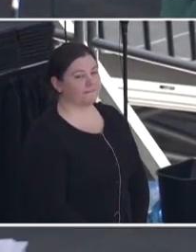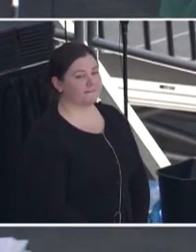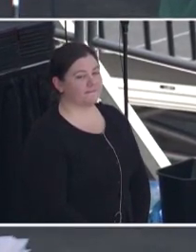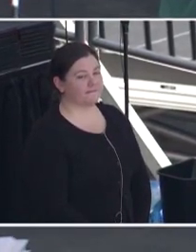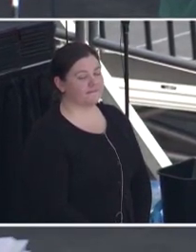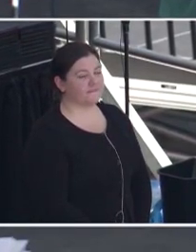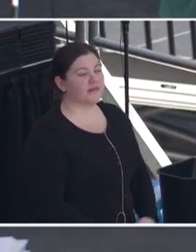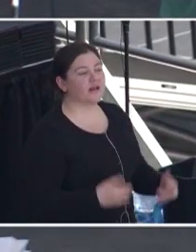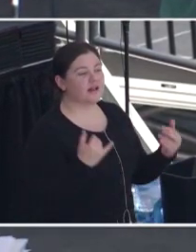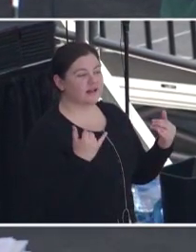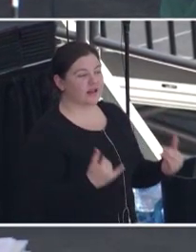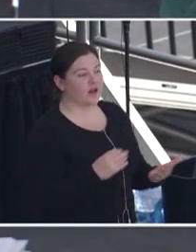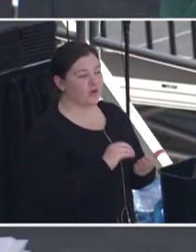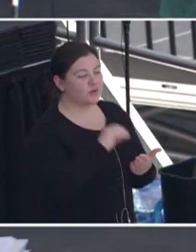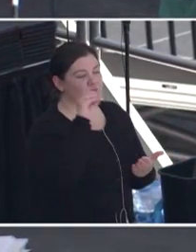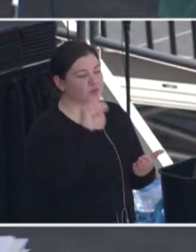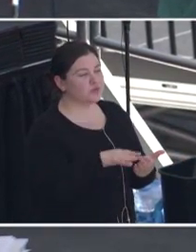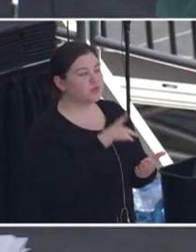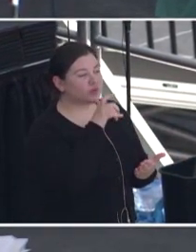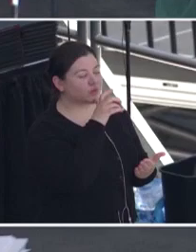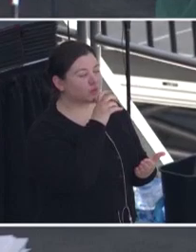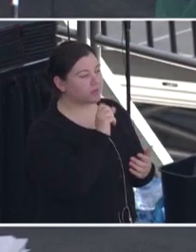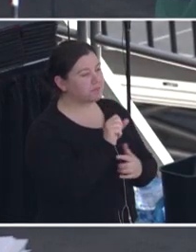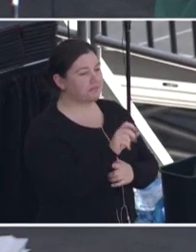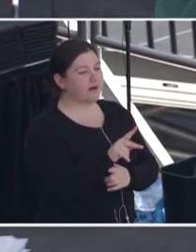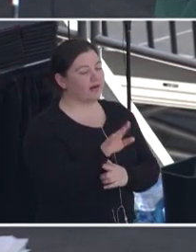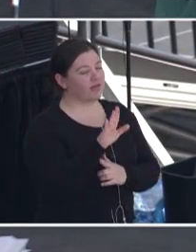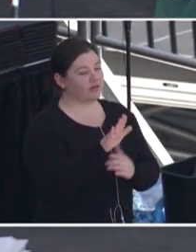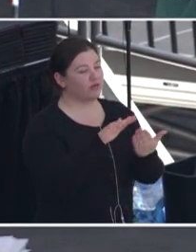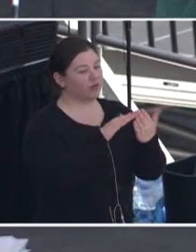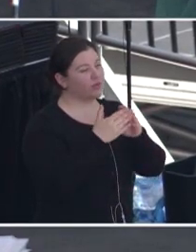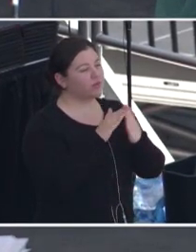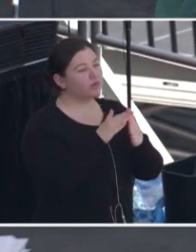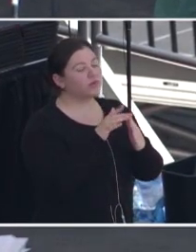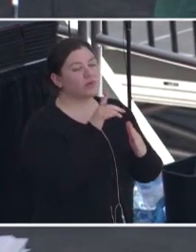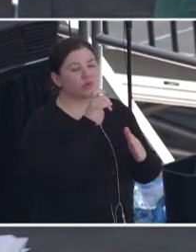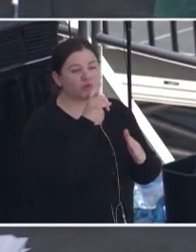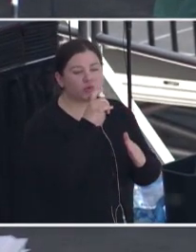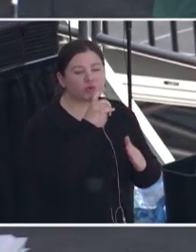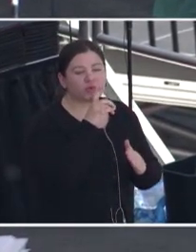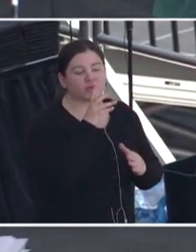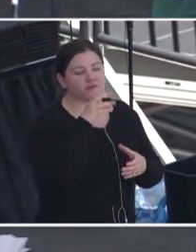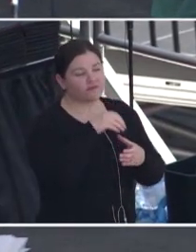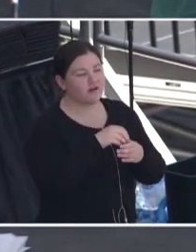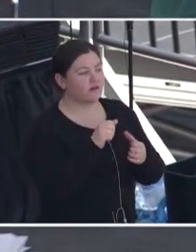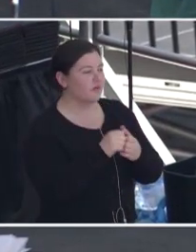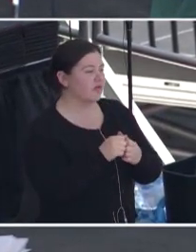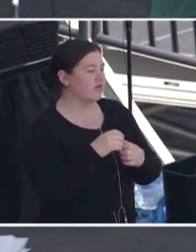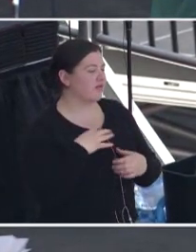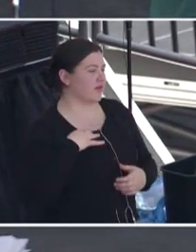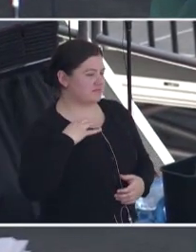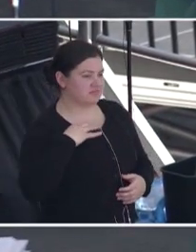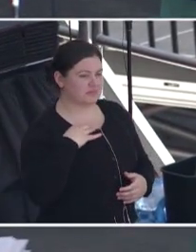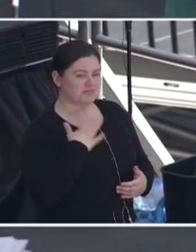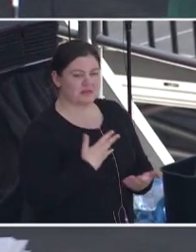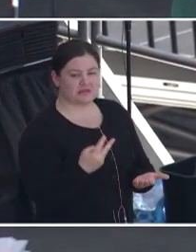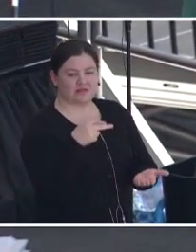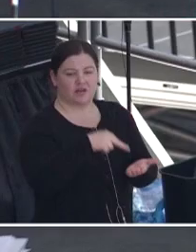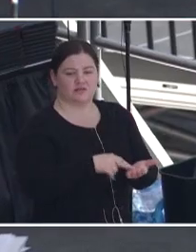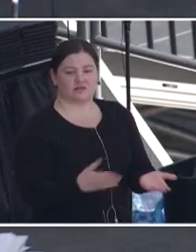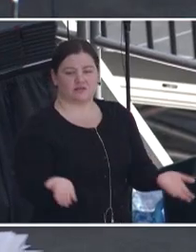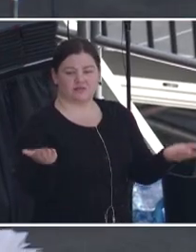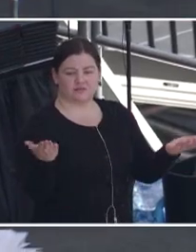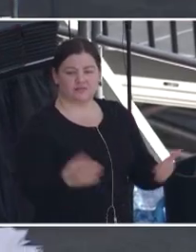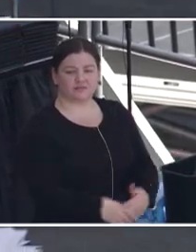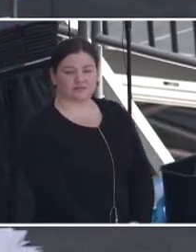who gave back to their community this year by completing service learning project. Please rise.